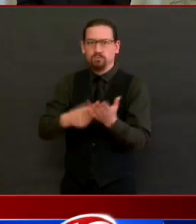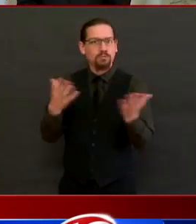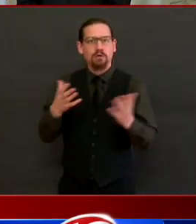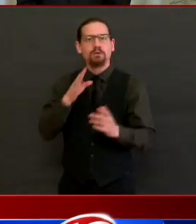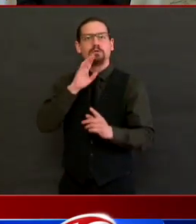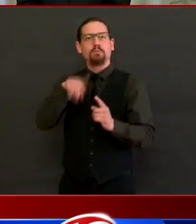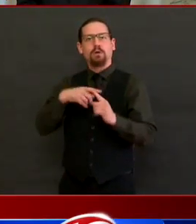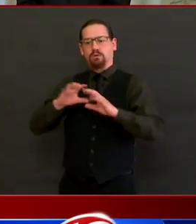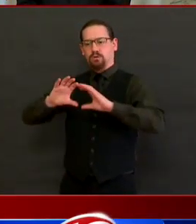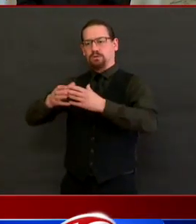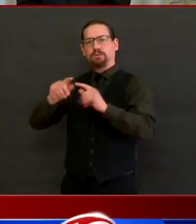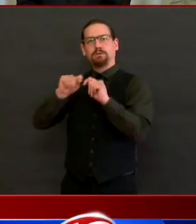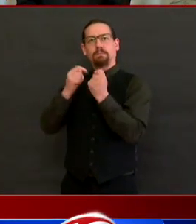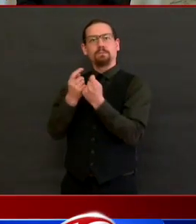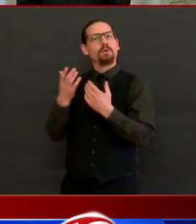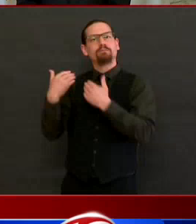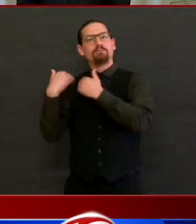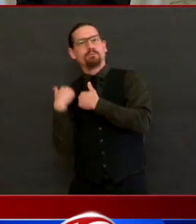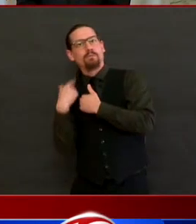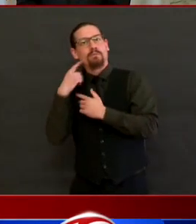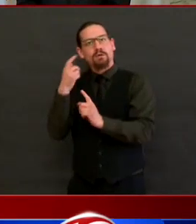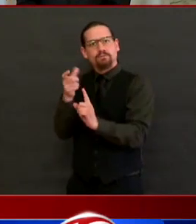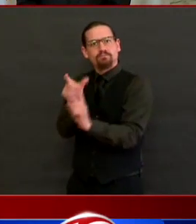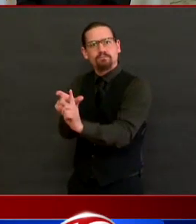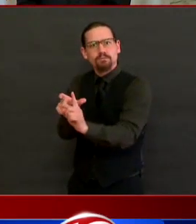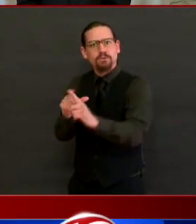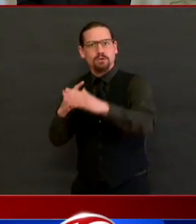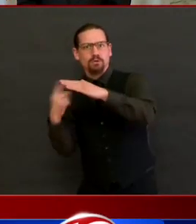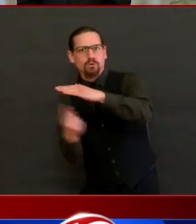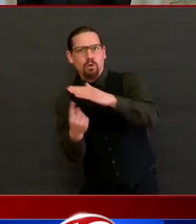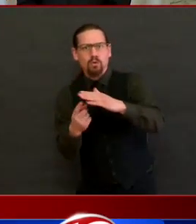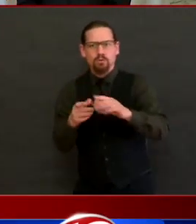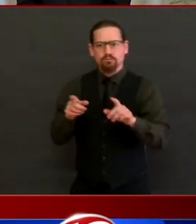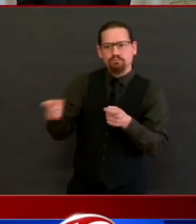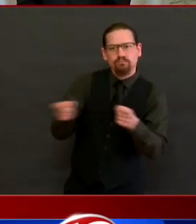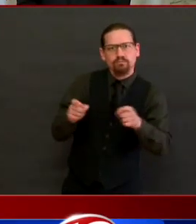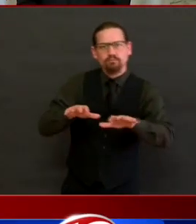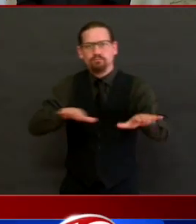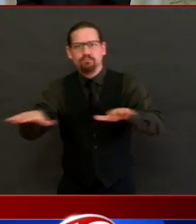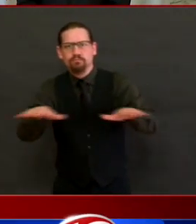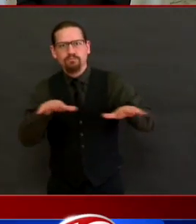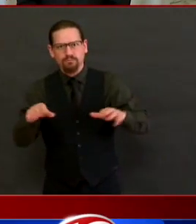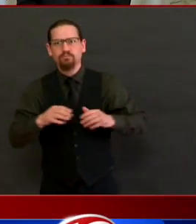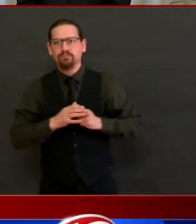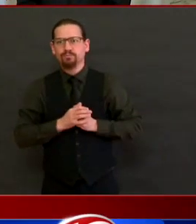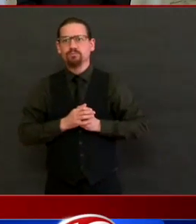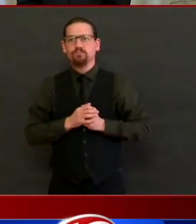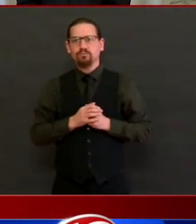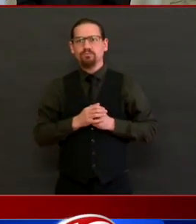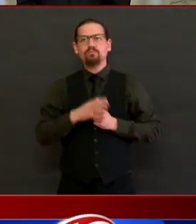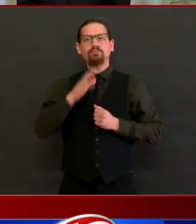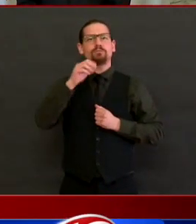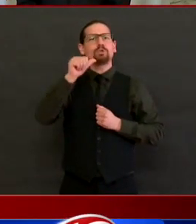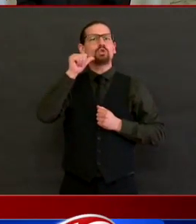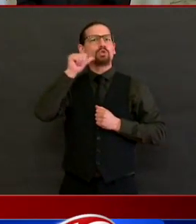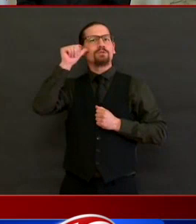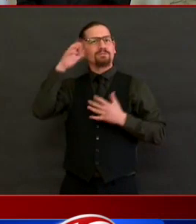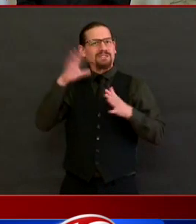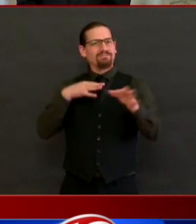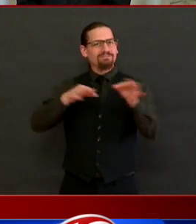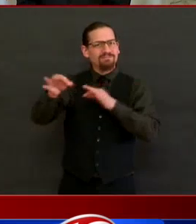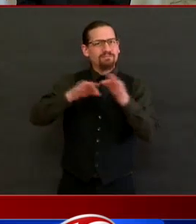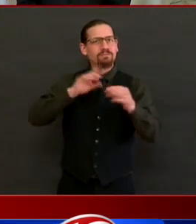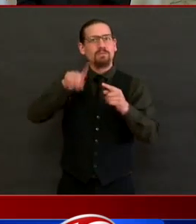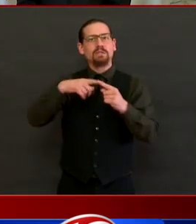I want to give you a view into the work that we're doing. Why is quarantine and isolation so